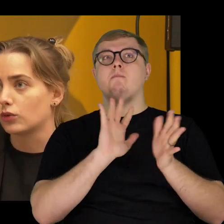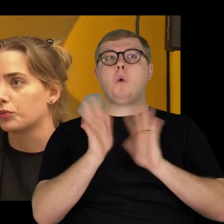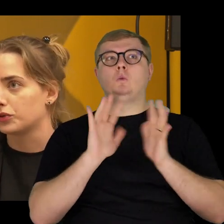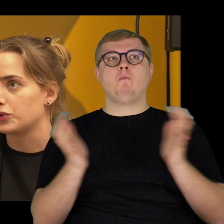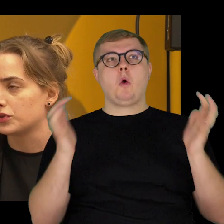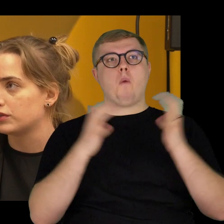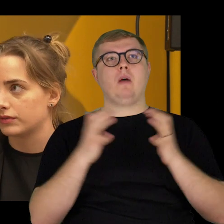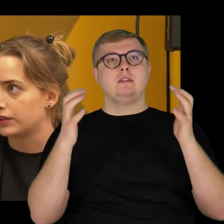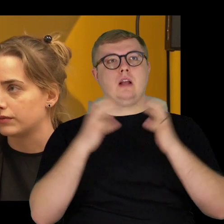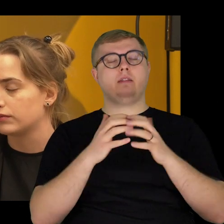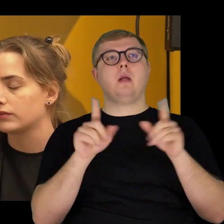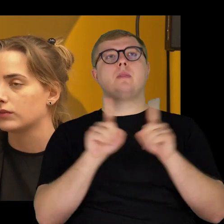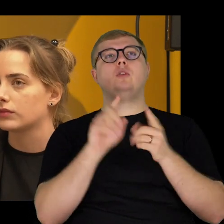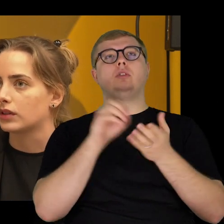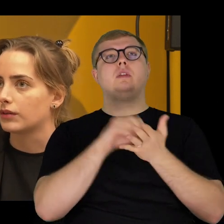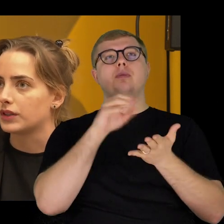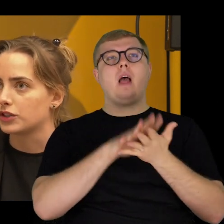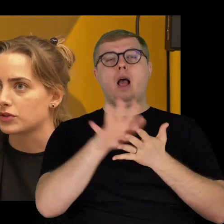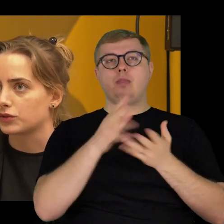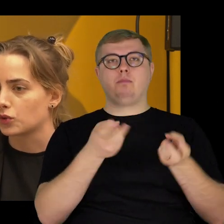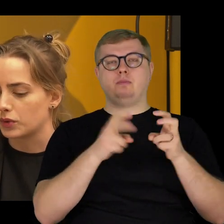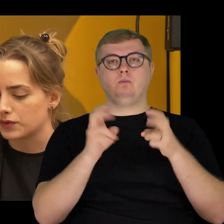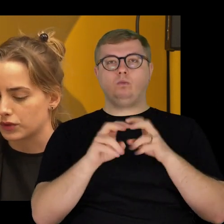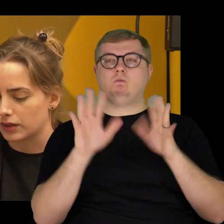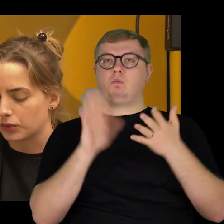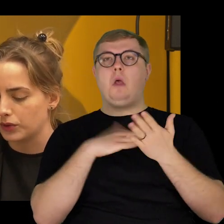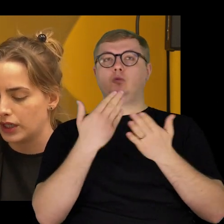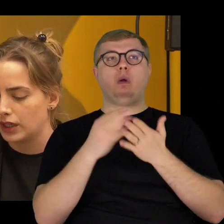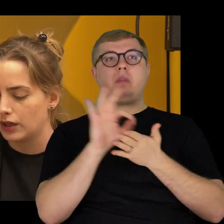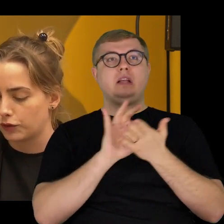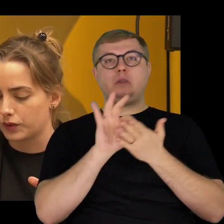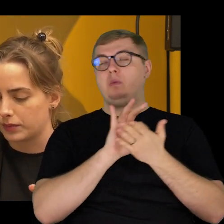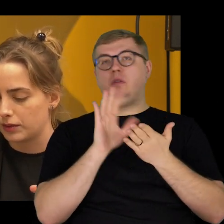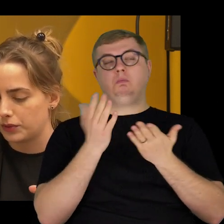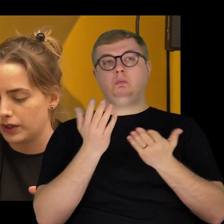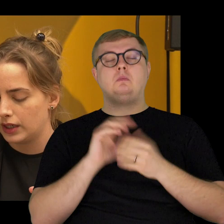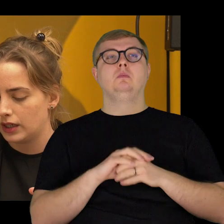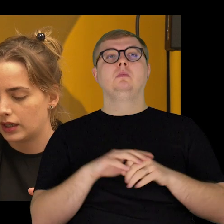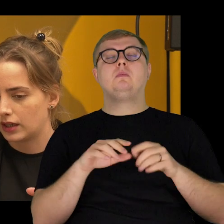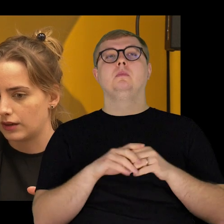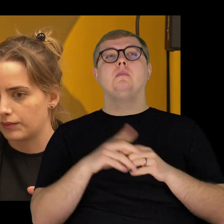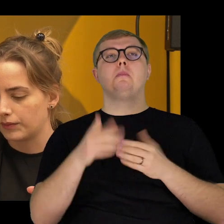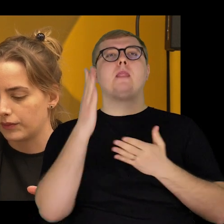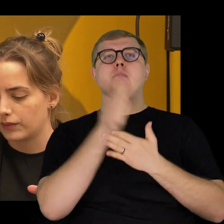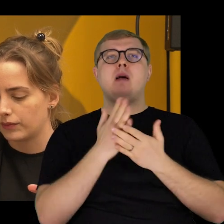collected or produced in terms of drawings, for example, for the map?